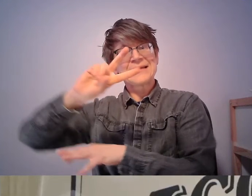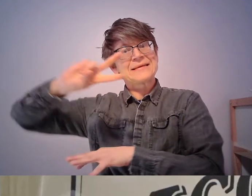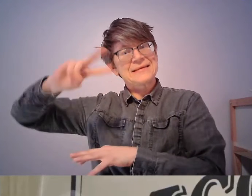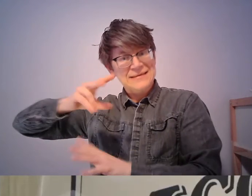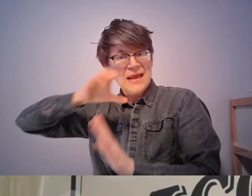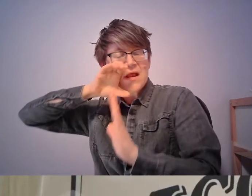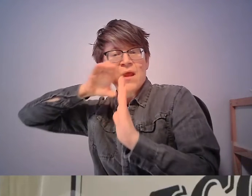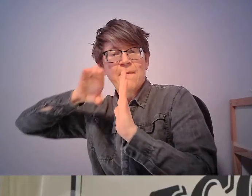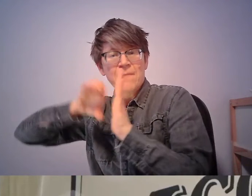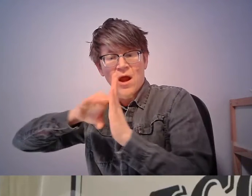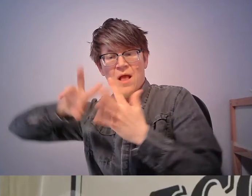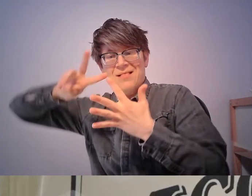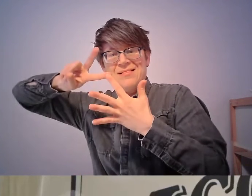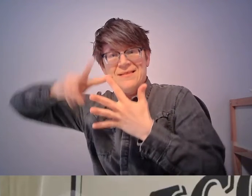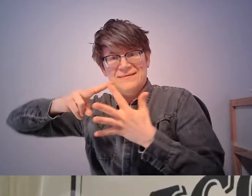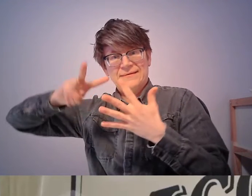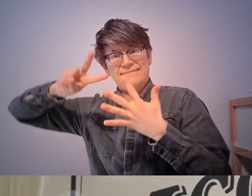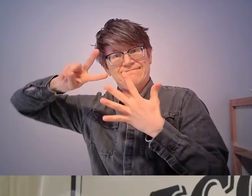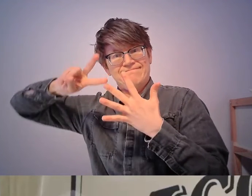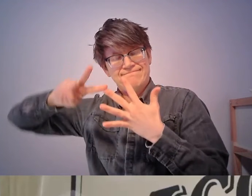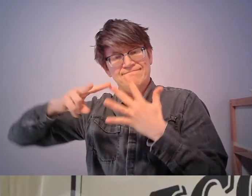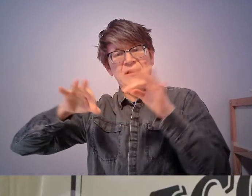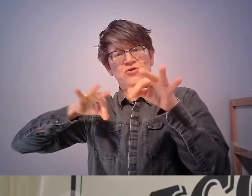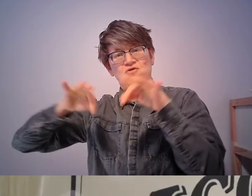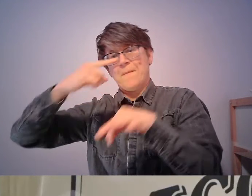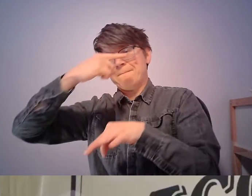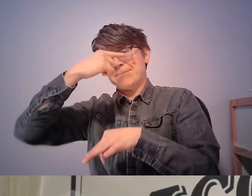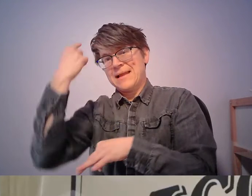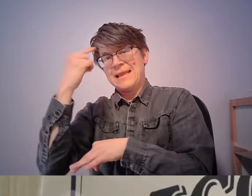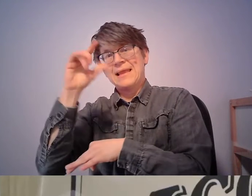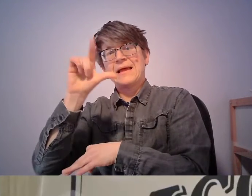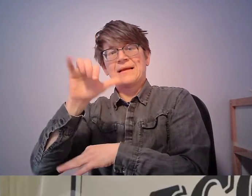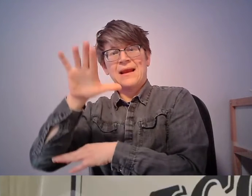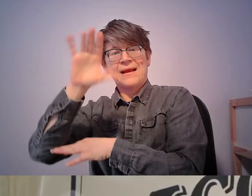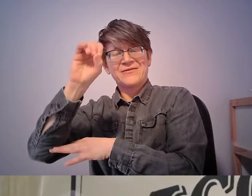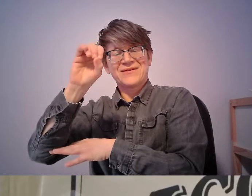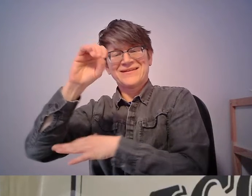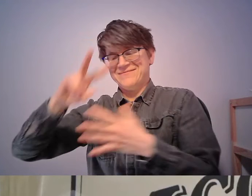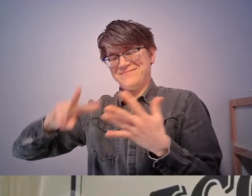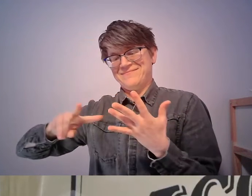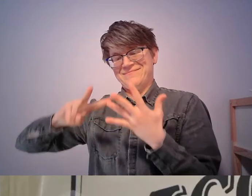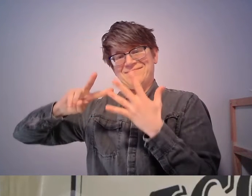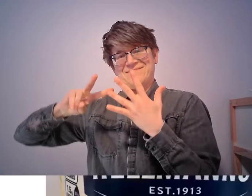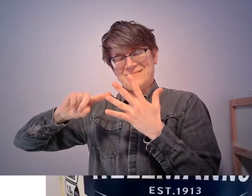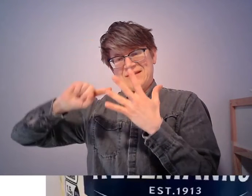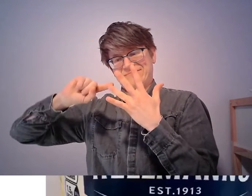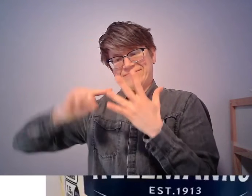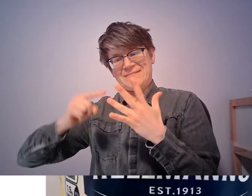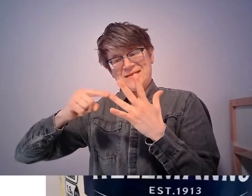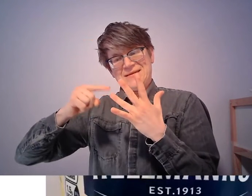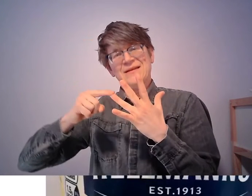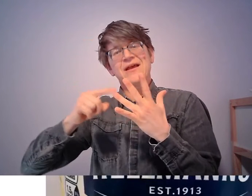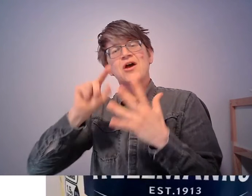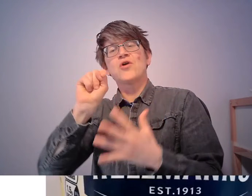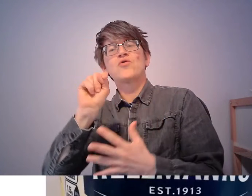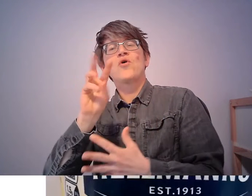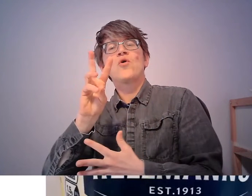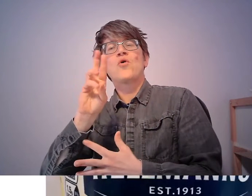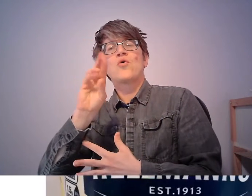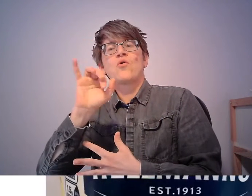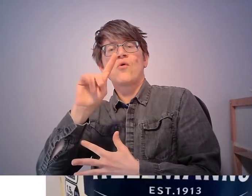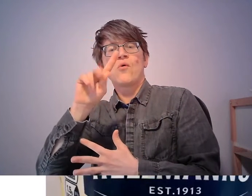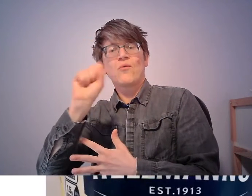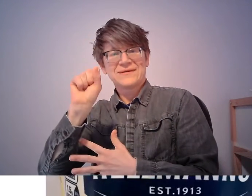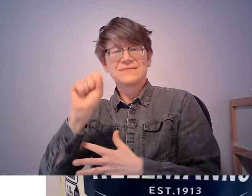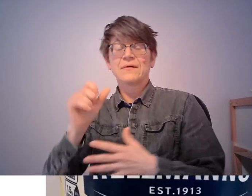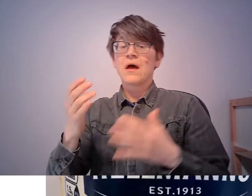descriptive information, black licorice, twists made with organic sugar. When a new product has to compete